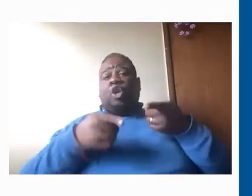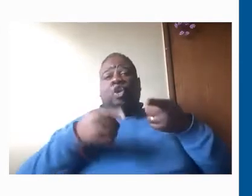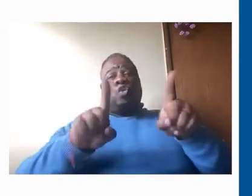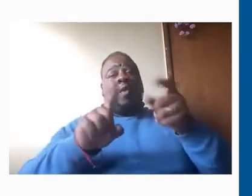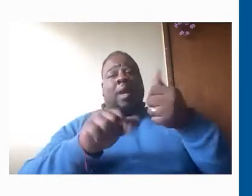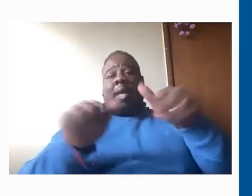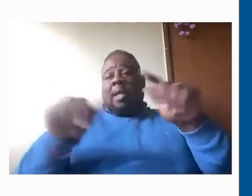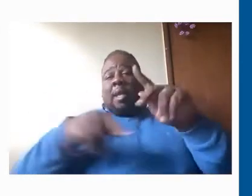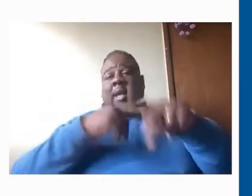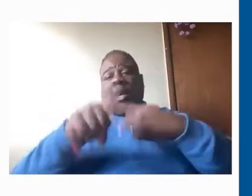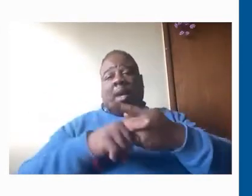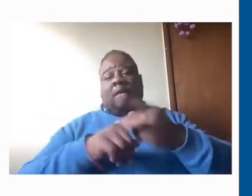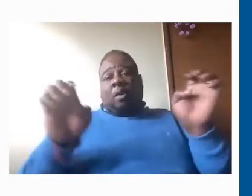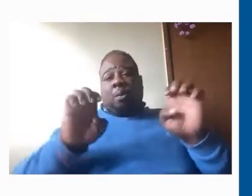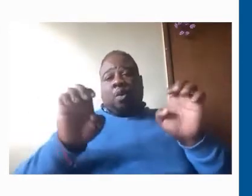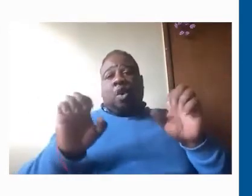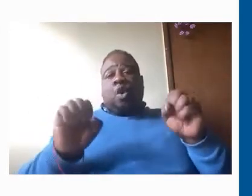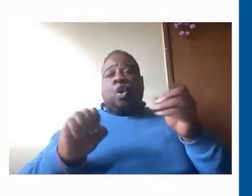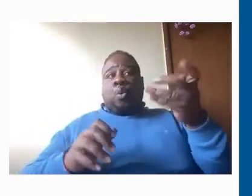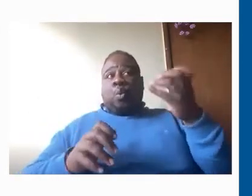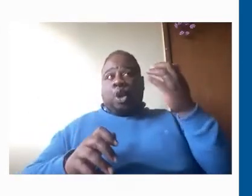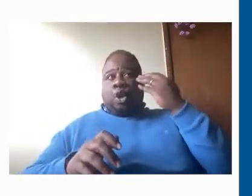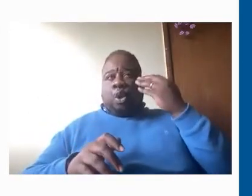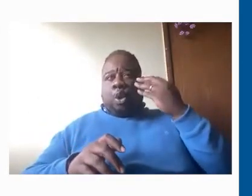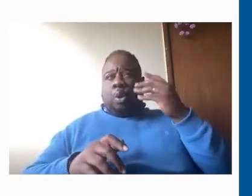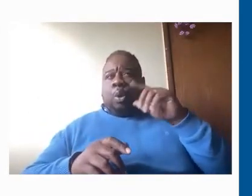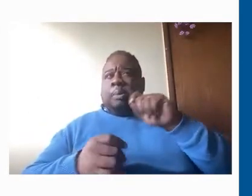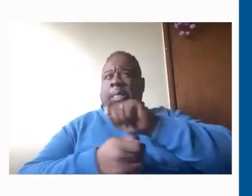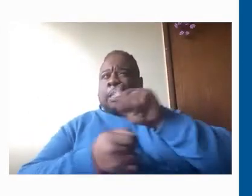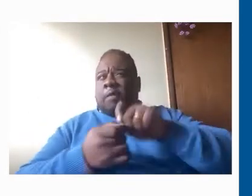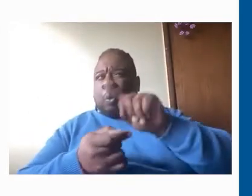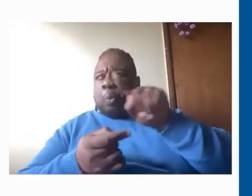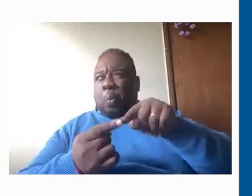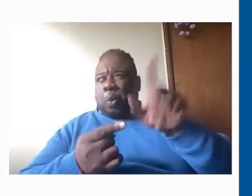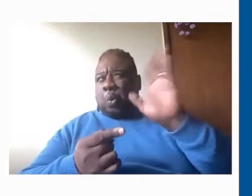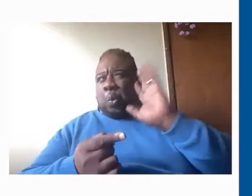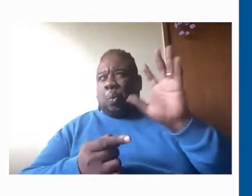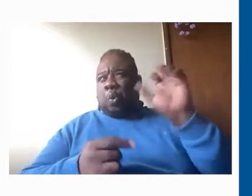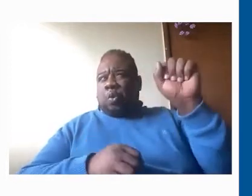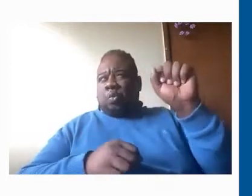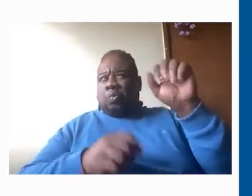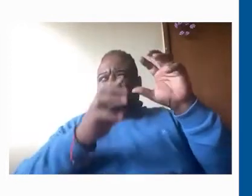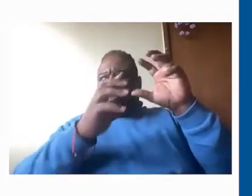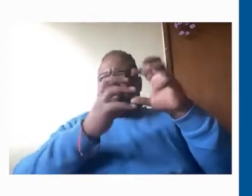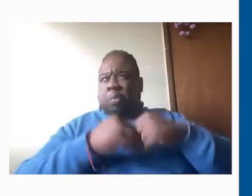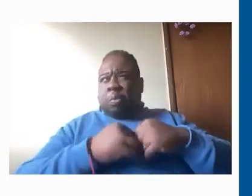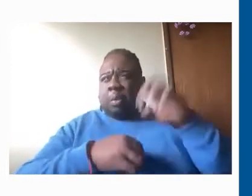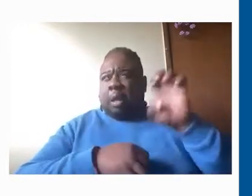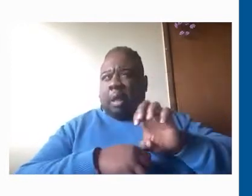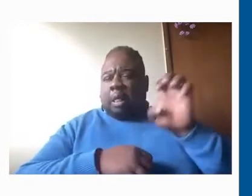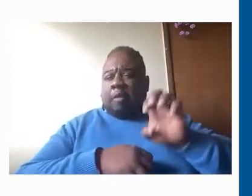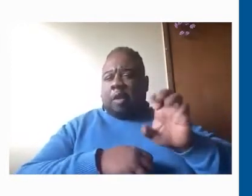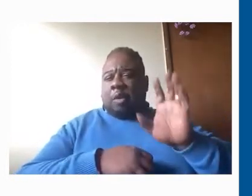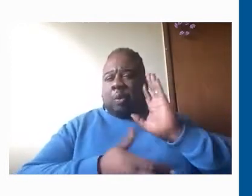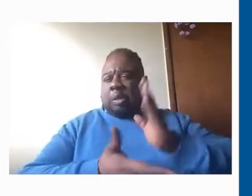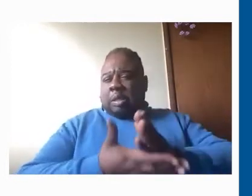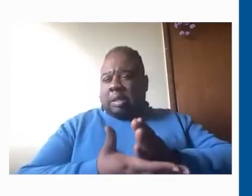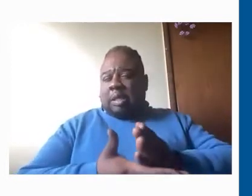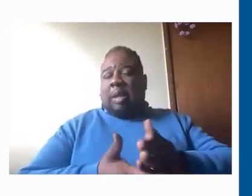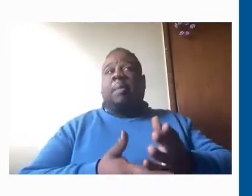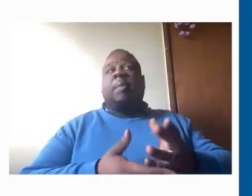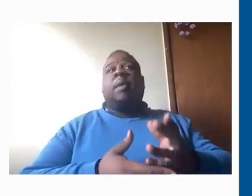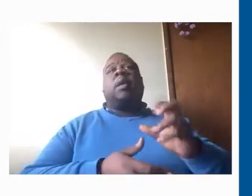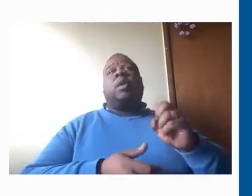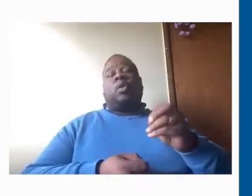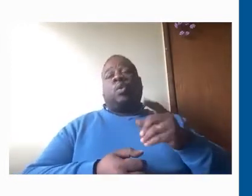see when would they be shutting it down, because if you have to evacuate, for people with disabilities, they're going to have to evacuate as quickly as possible.